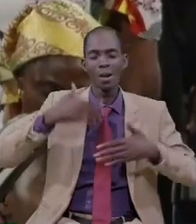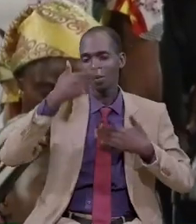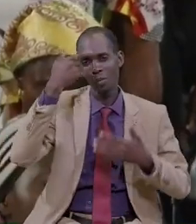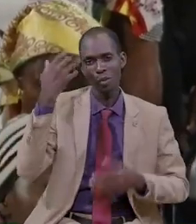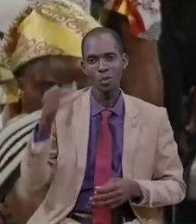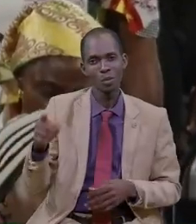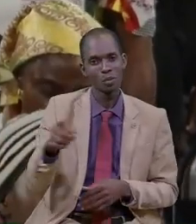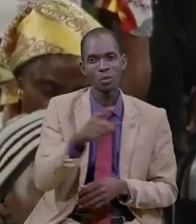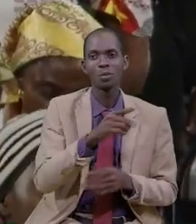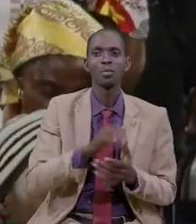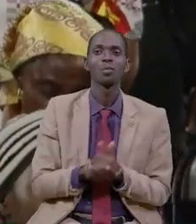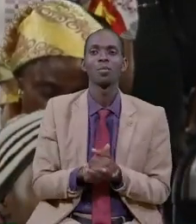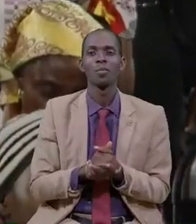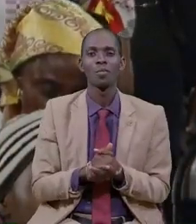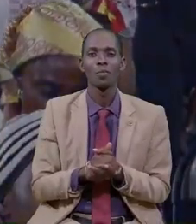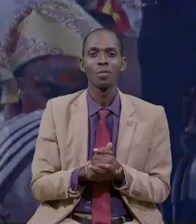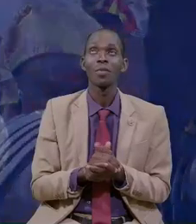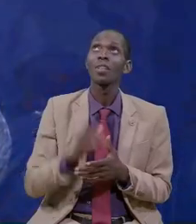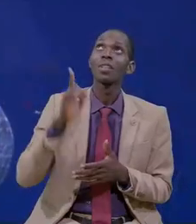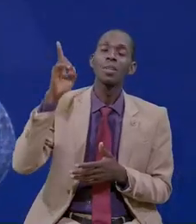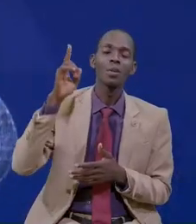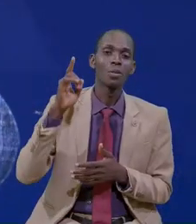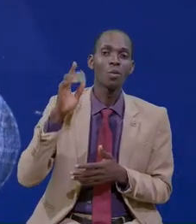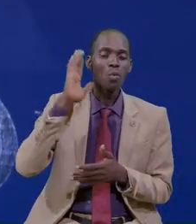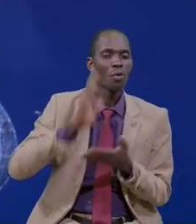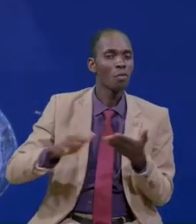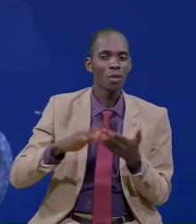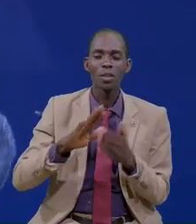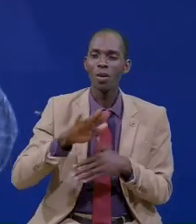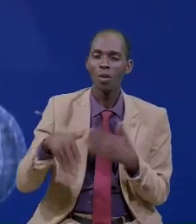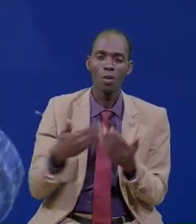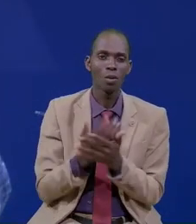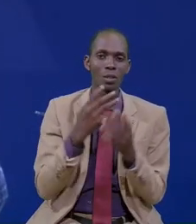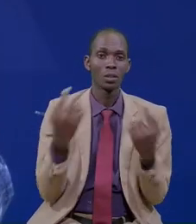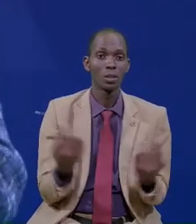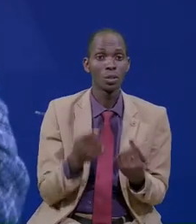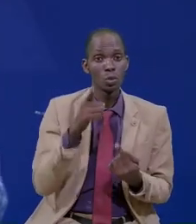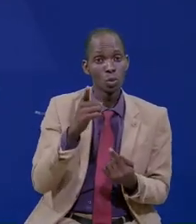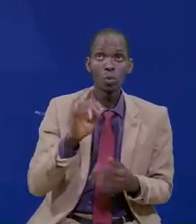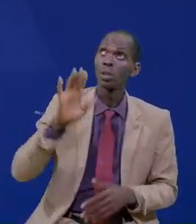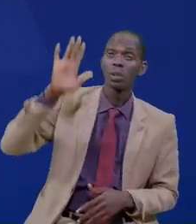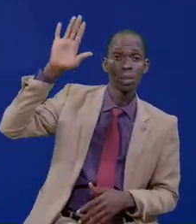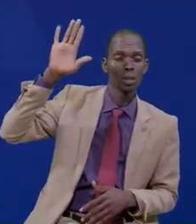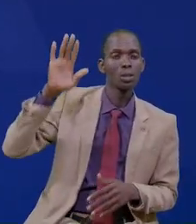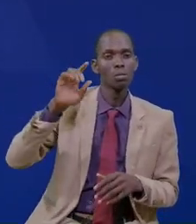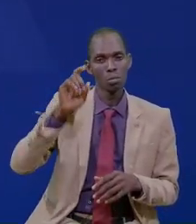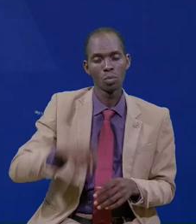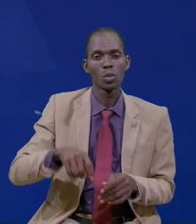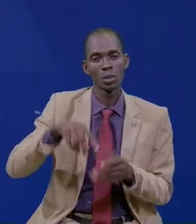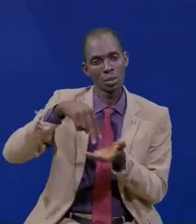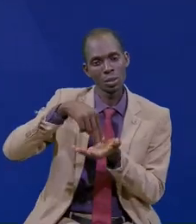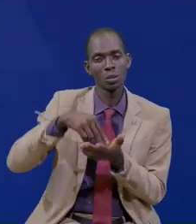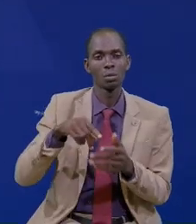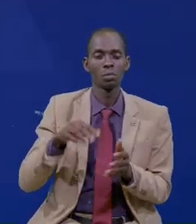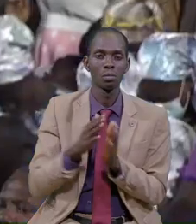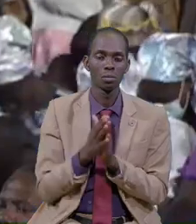faveur. He'll forgive every sin. Il va pardonner tout péché. You raise up your hand, you stand up. Vous levez la main, vous levez. Don't